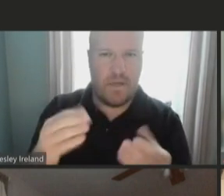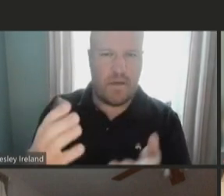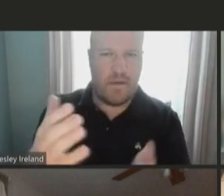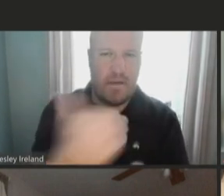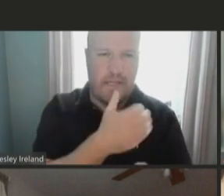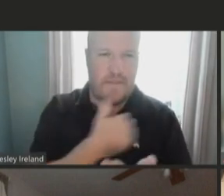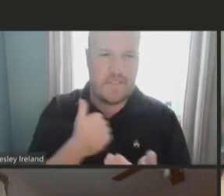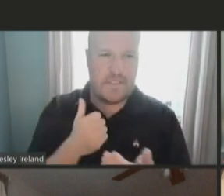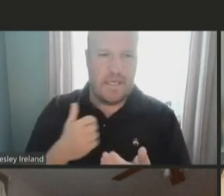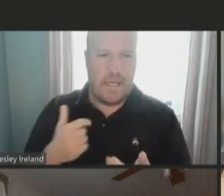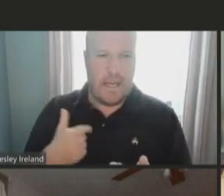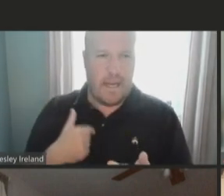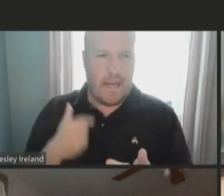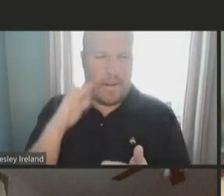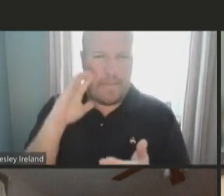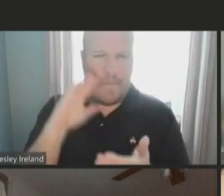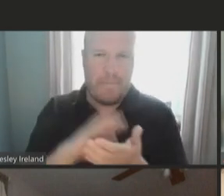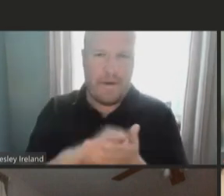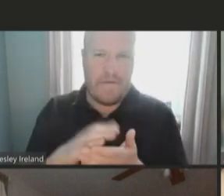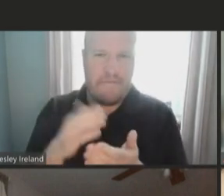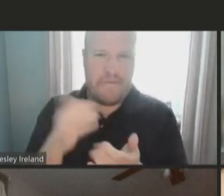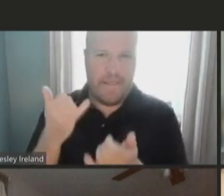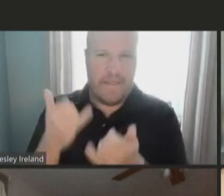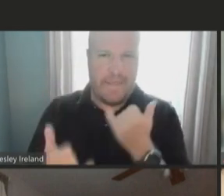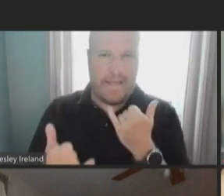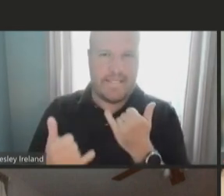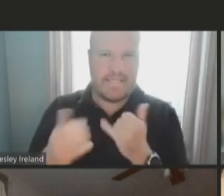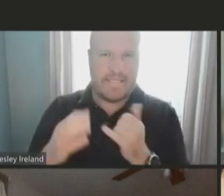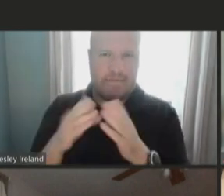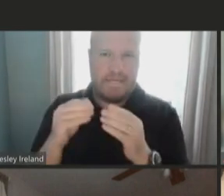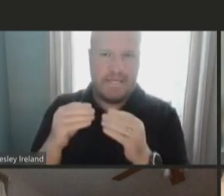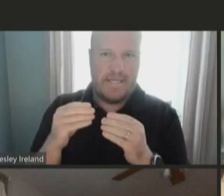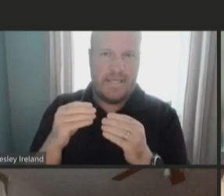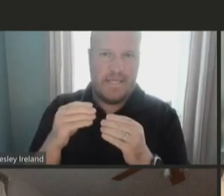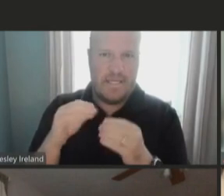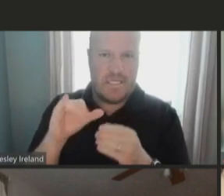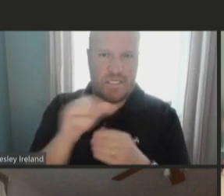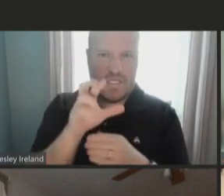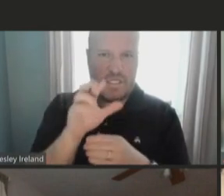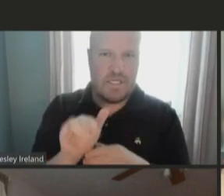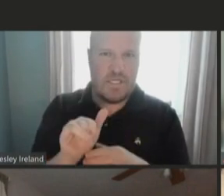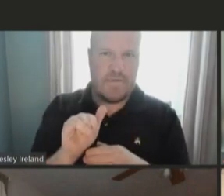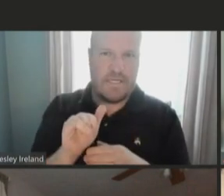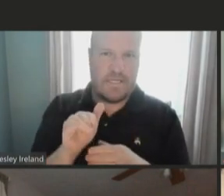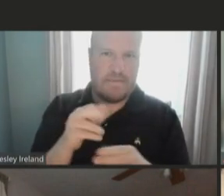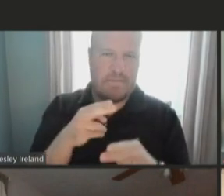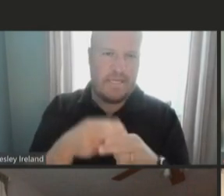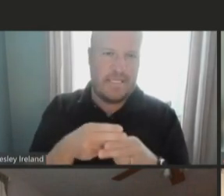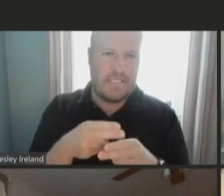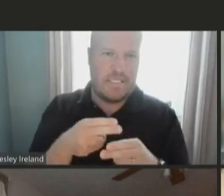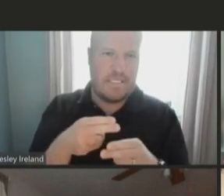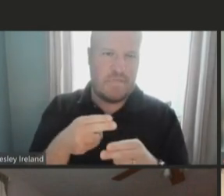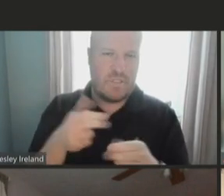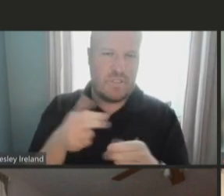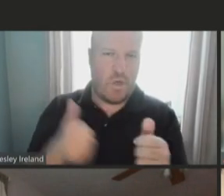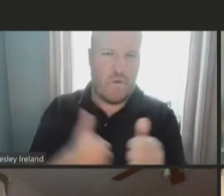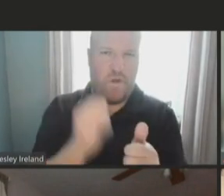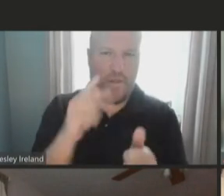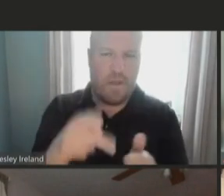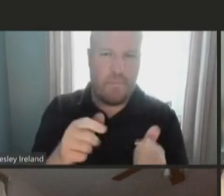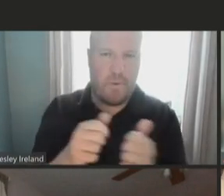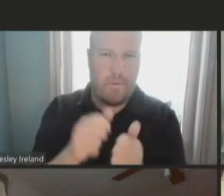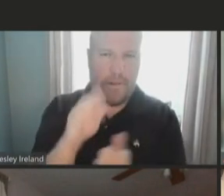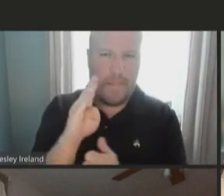health discrimination discussion that had been shared with us. I believe in the last meeting, Jerry,